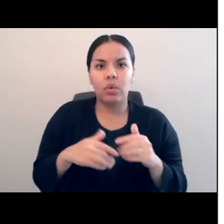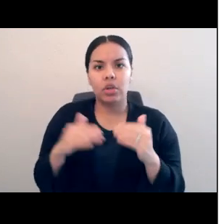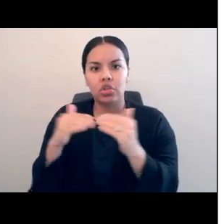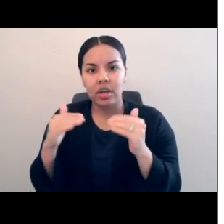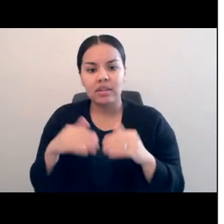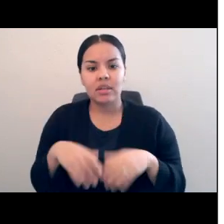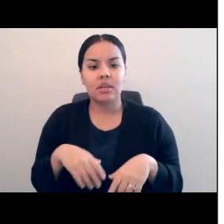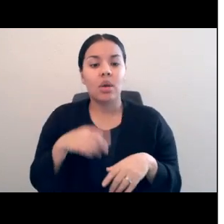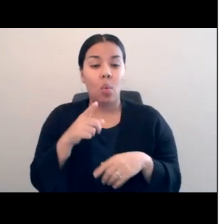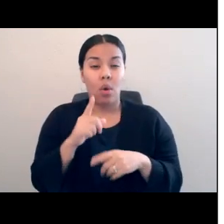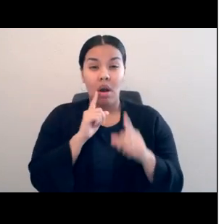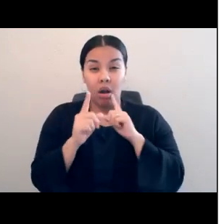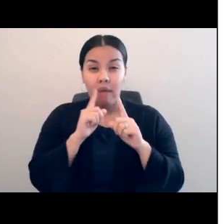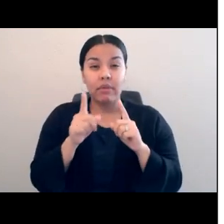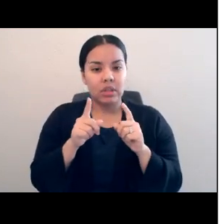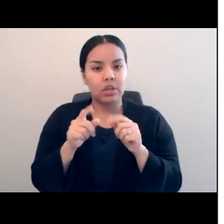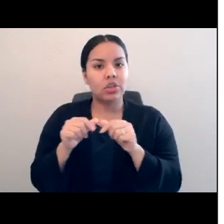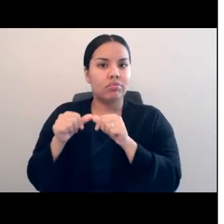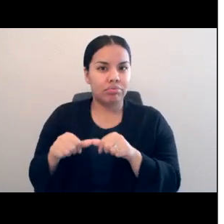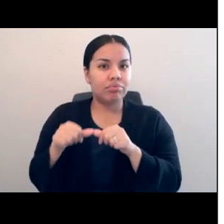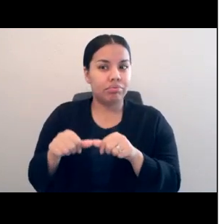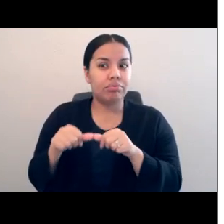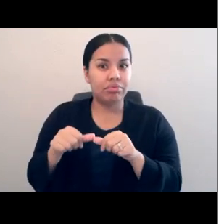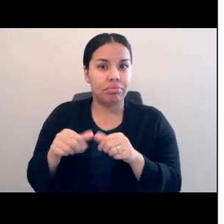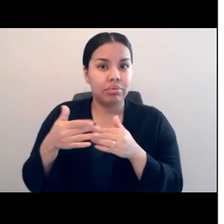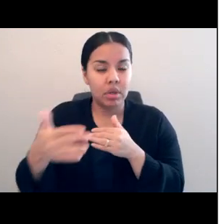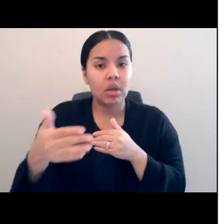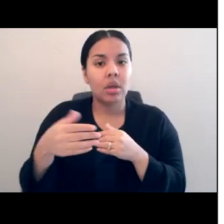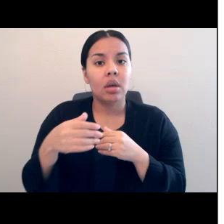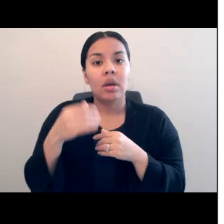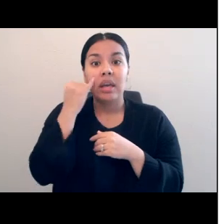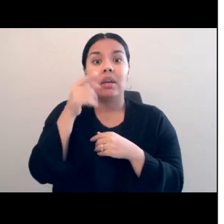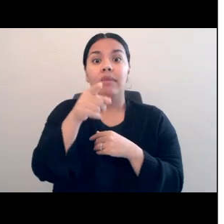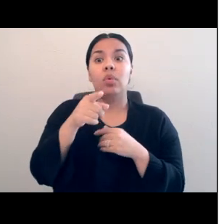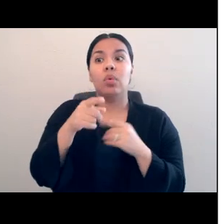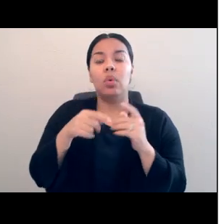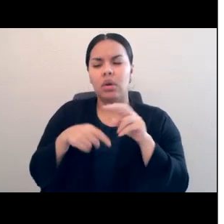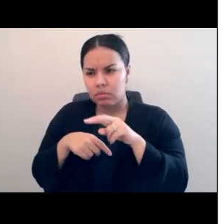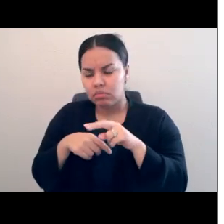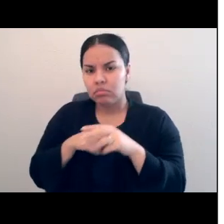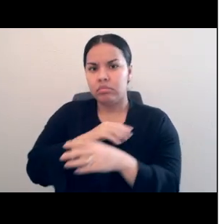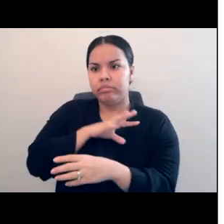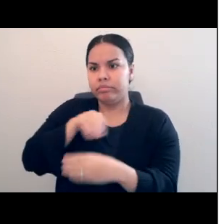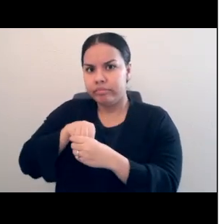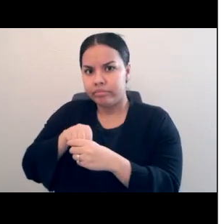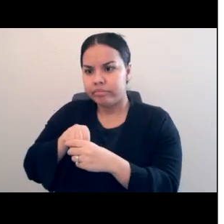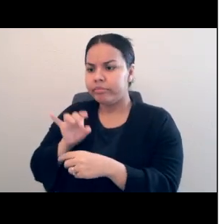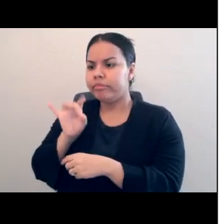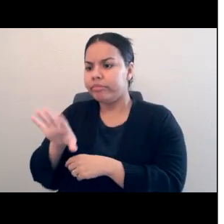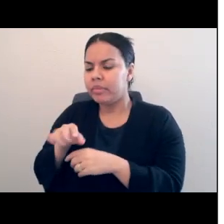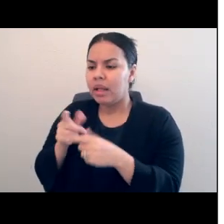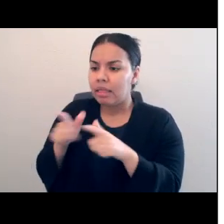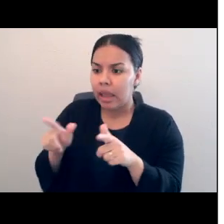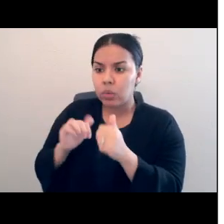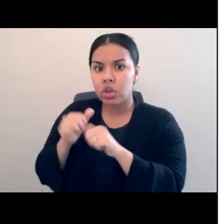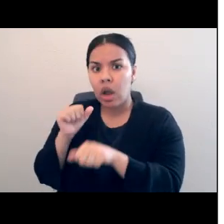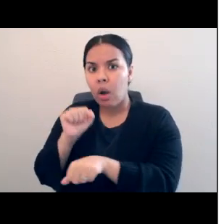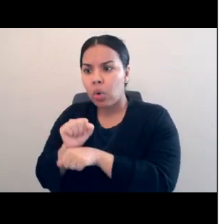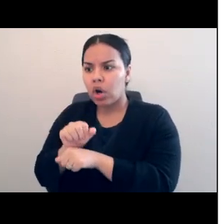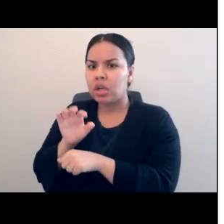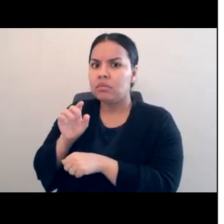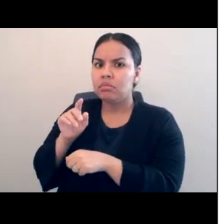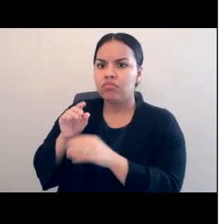that's ongoing and just being like, here's a nugget about language and how it actually works has been really great. And